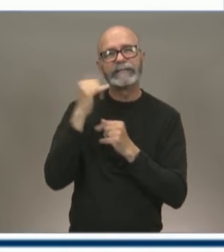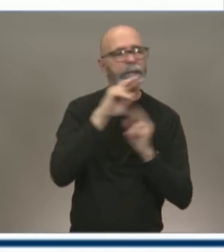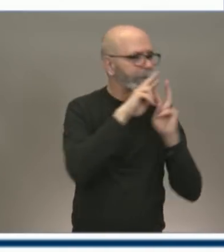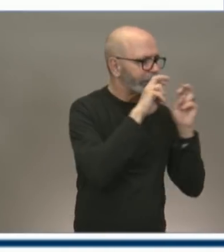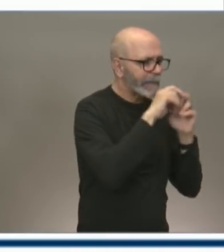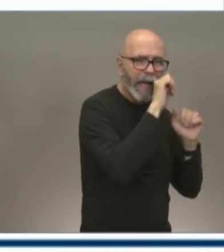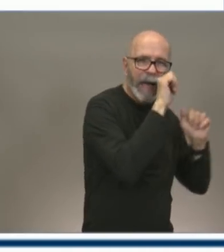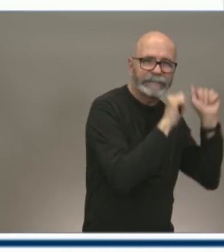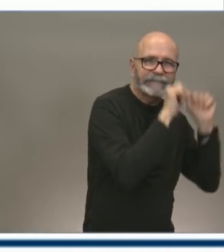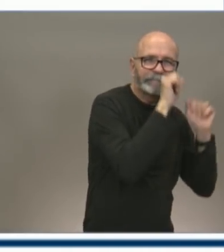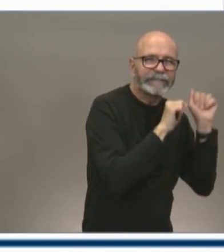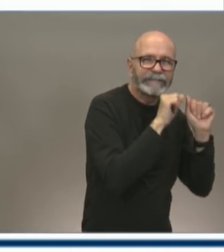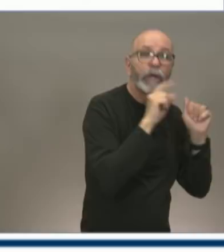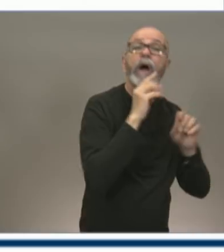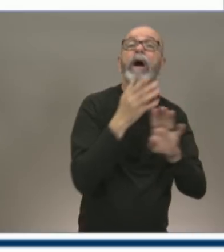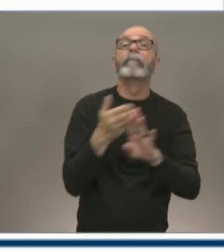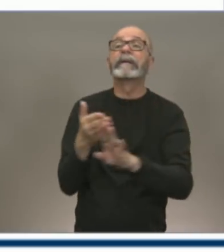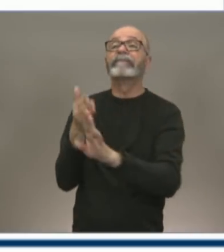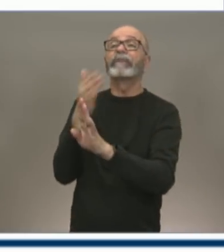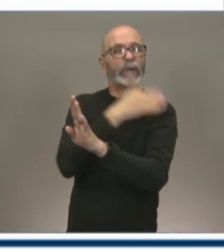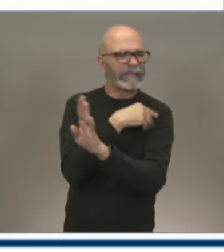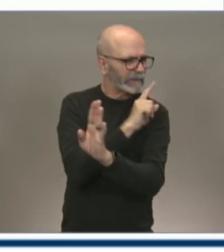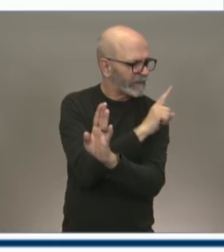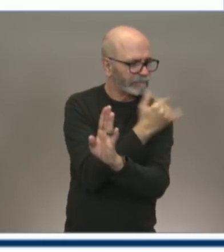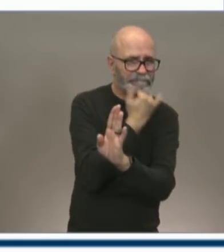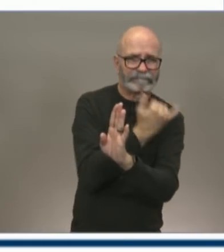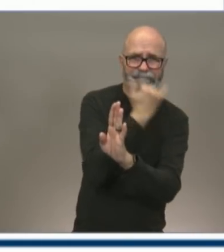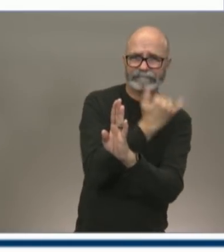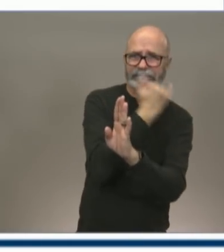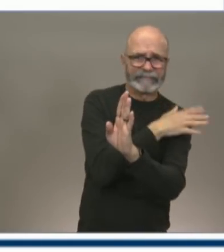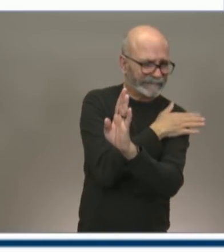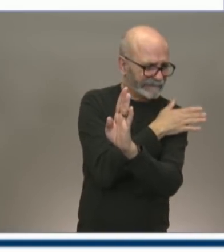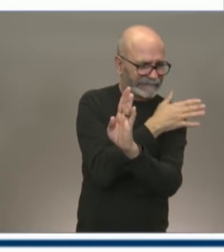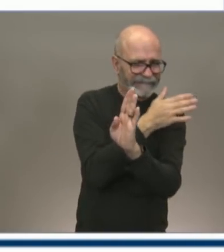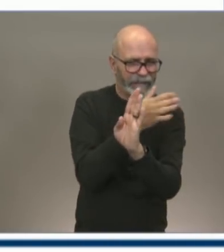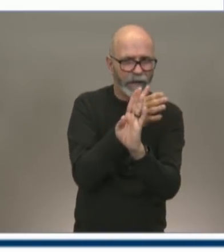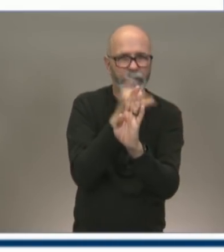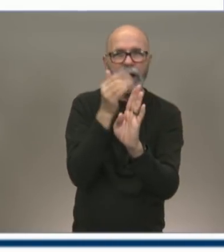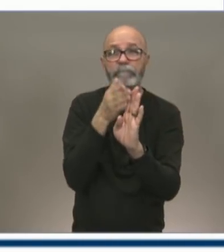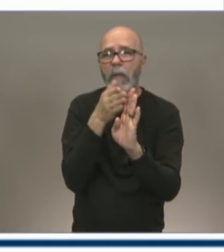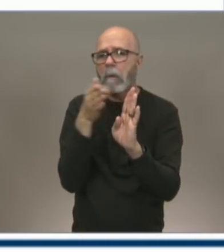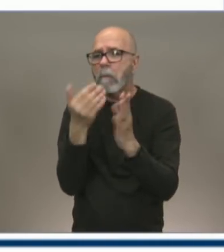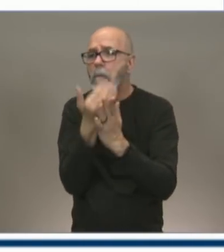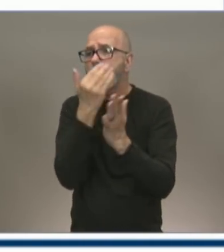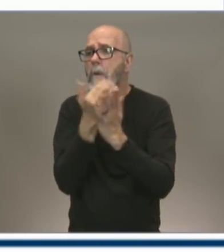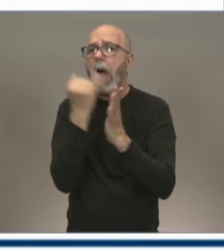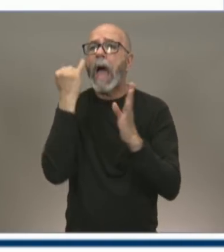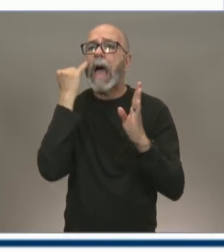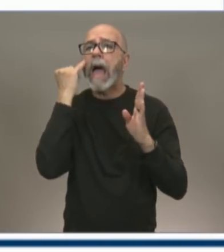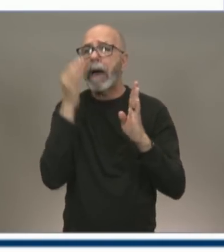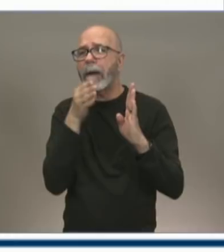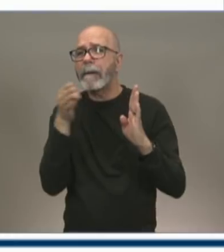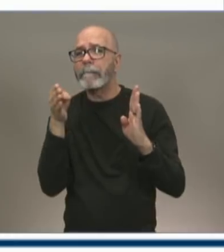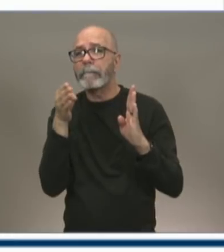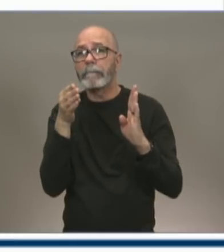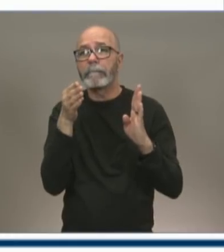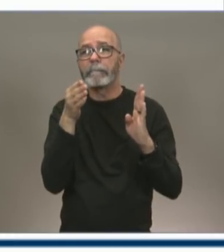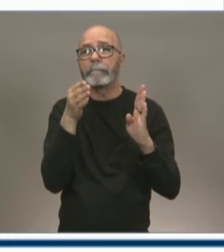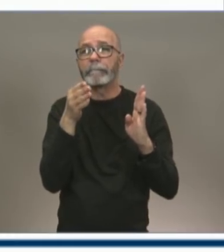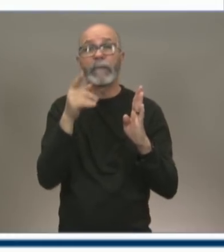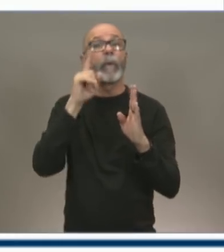some of our facilities. This group was further along, but we will be leaving. I will be leaving to the new